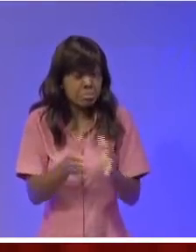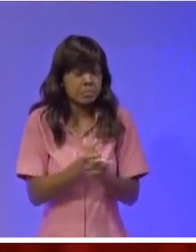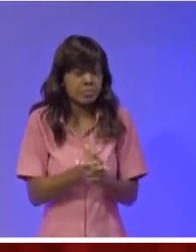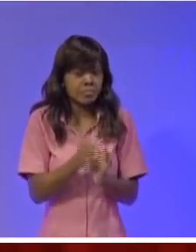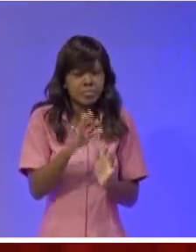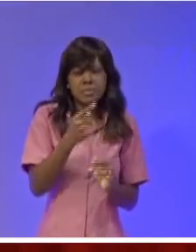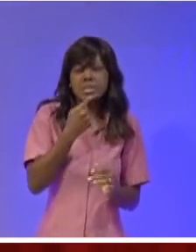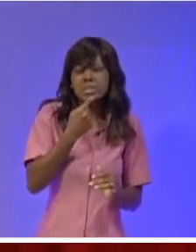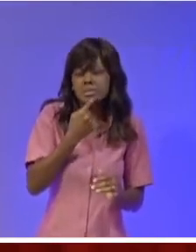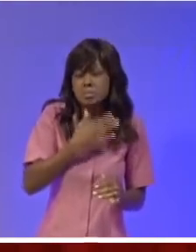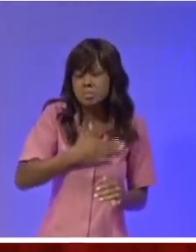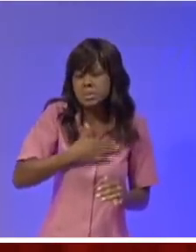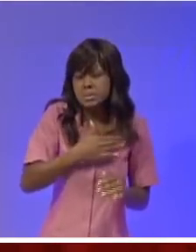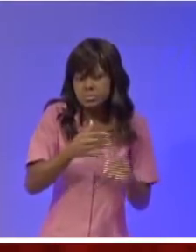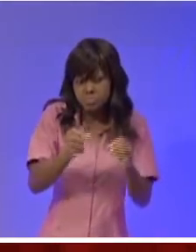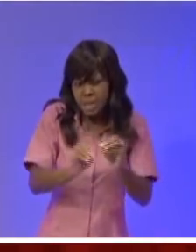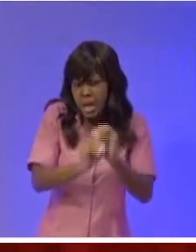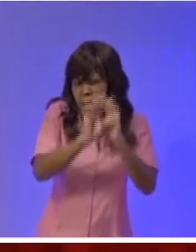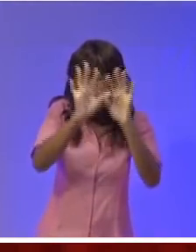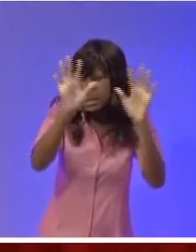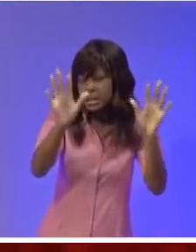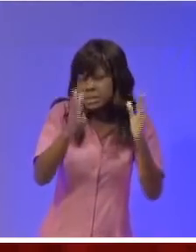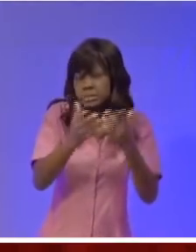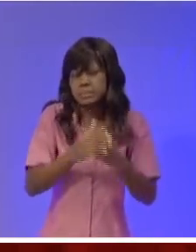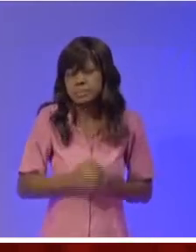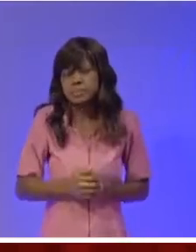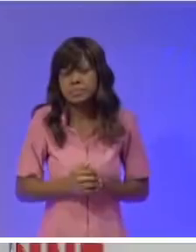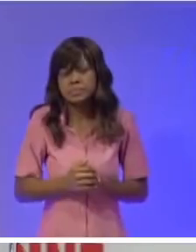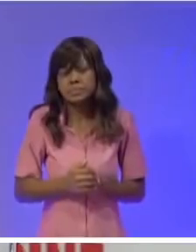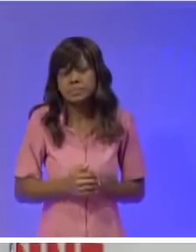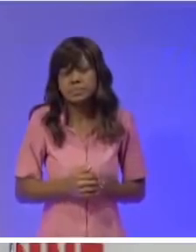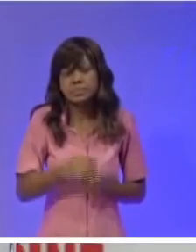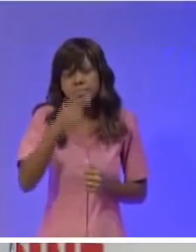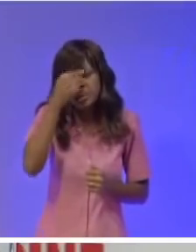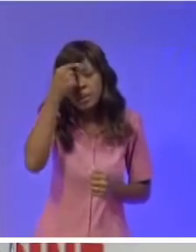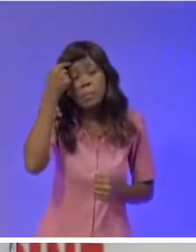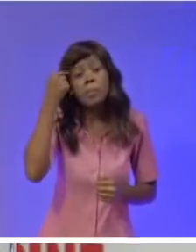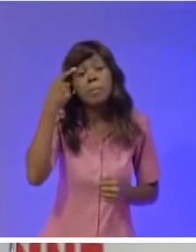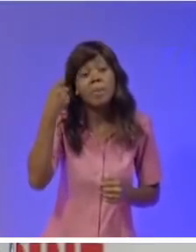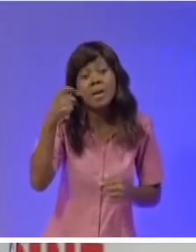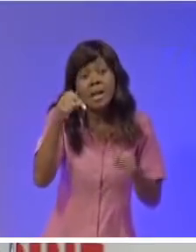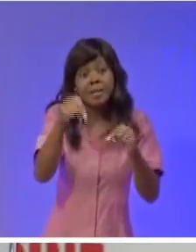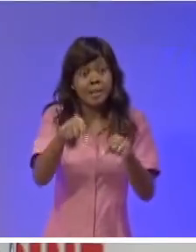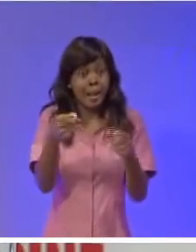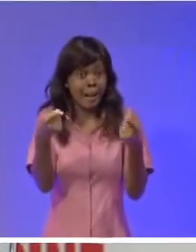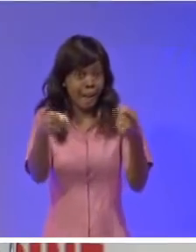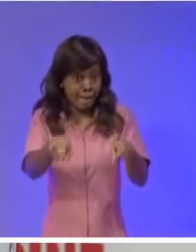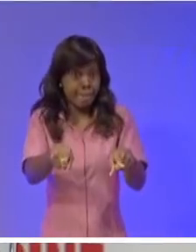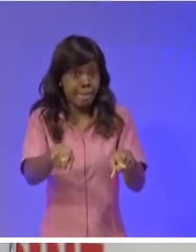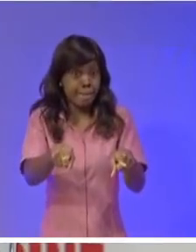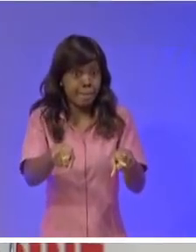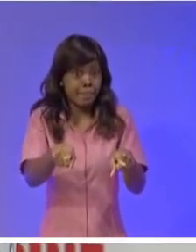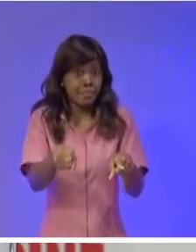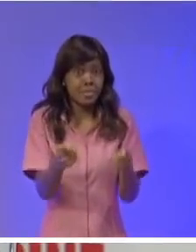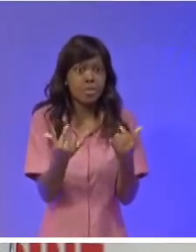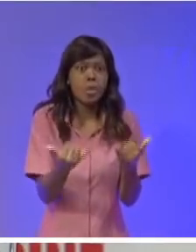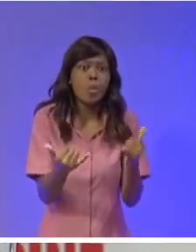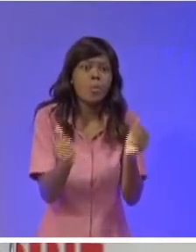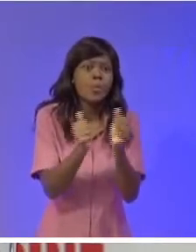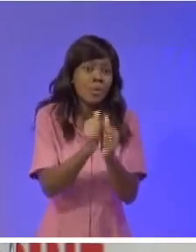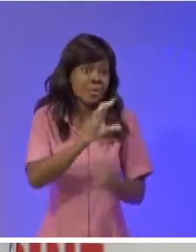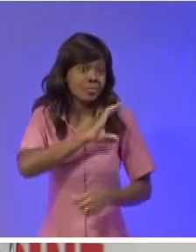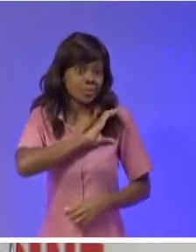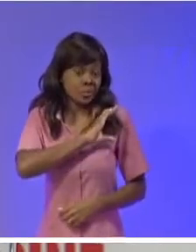So because this matter is with the TTPS and the DPP, I advise everyone to read Section 8